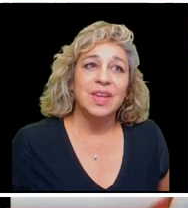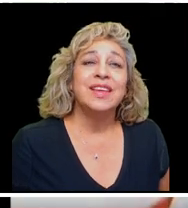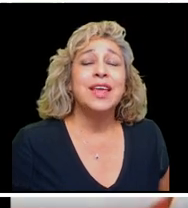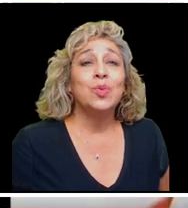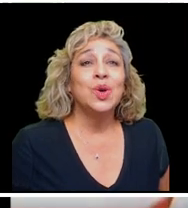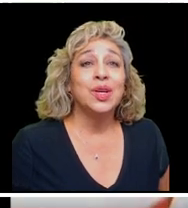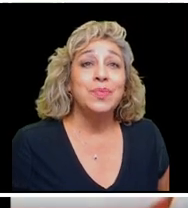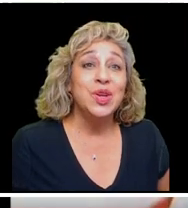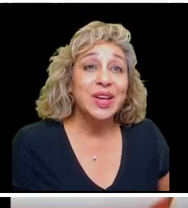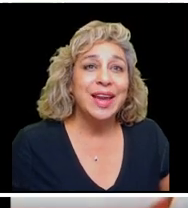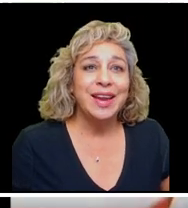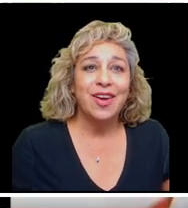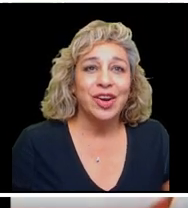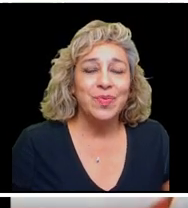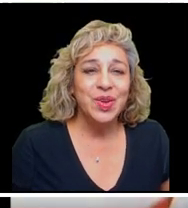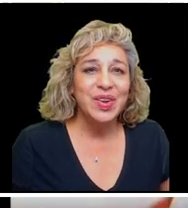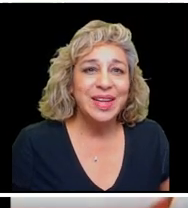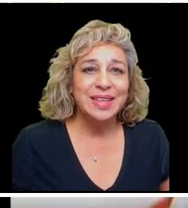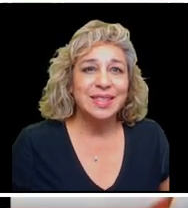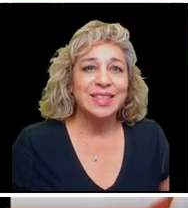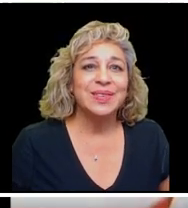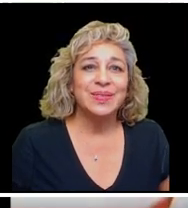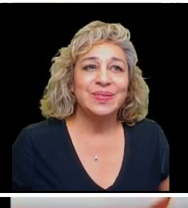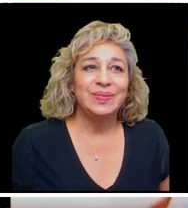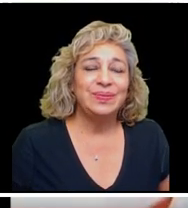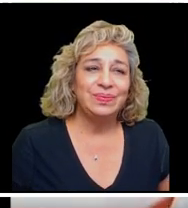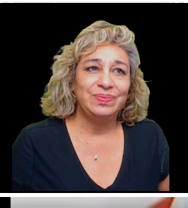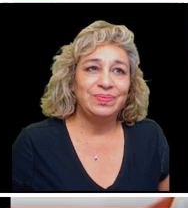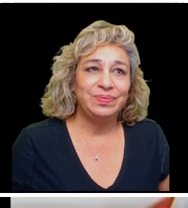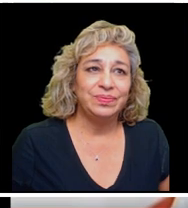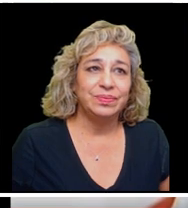there will communicate our communities